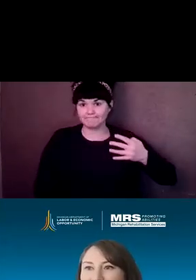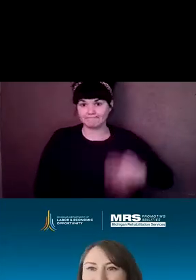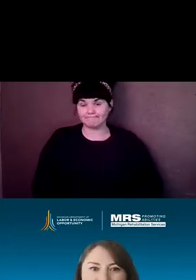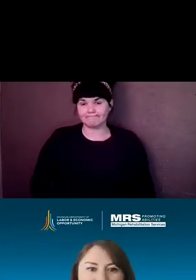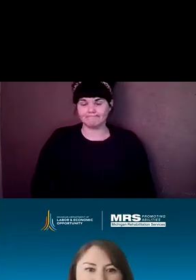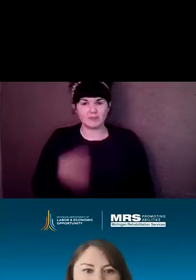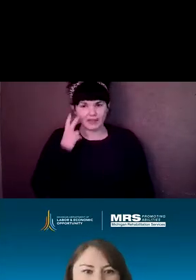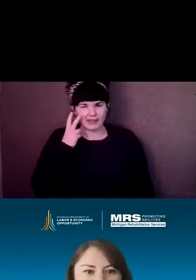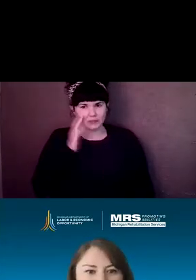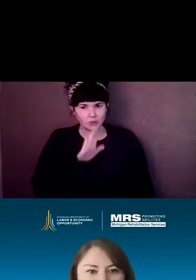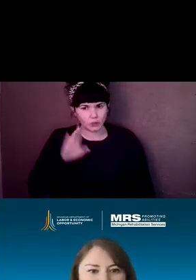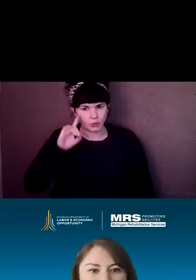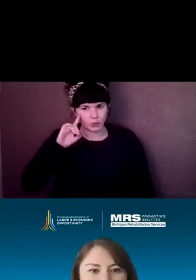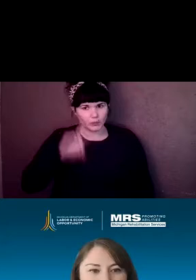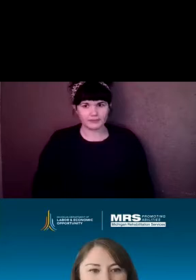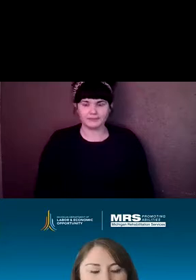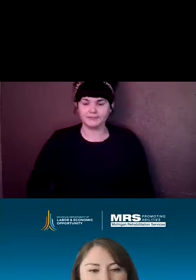Let's see your thoughts on that.